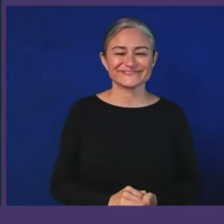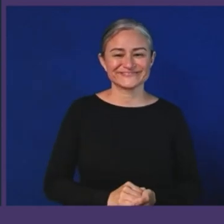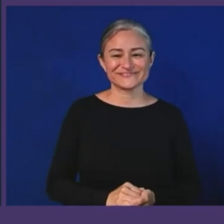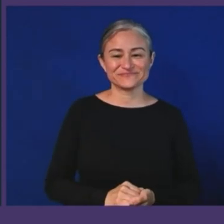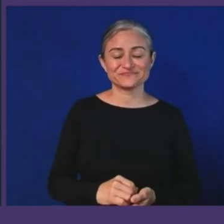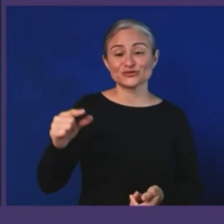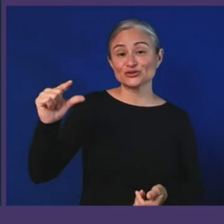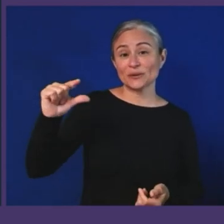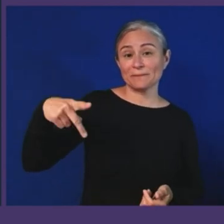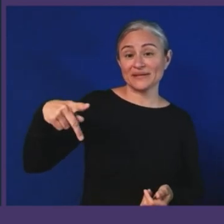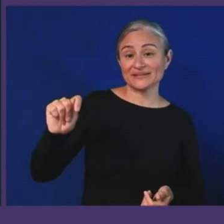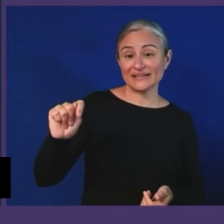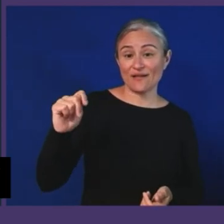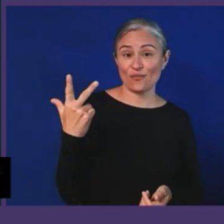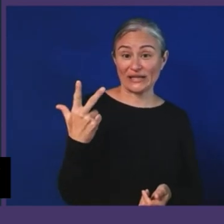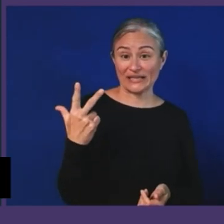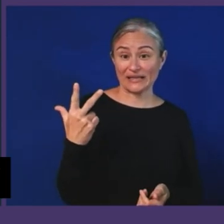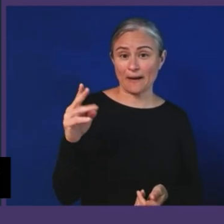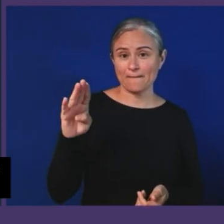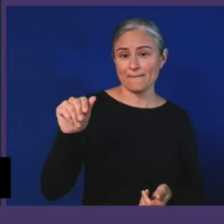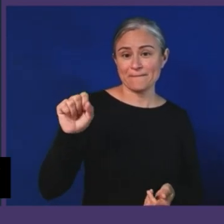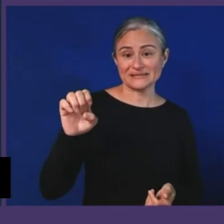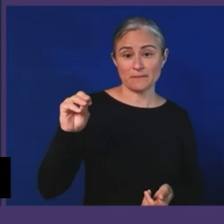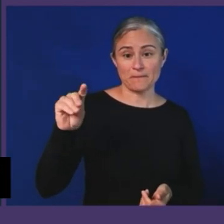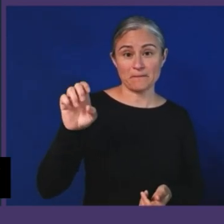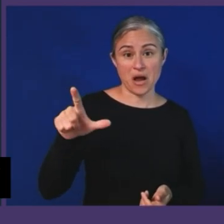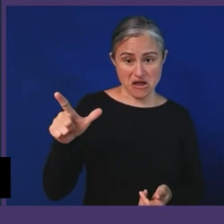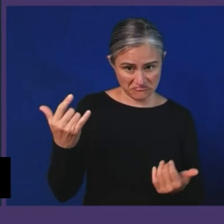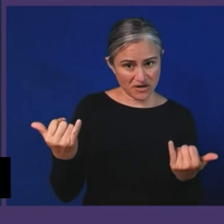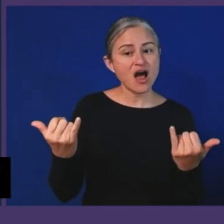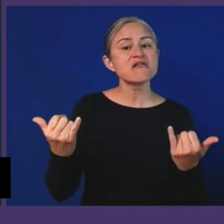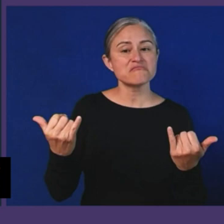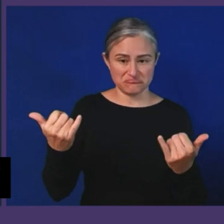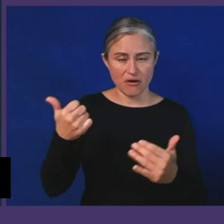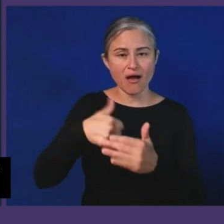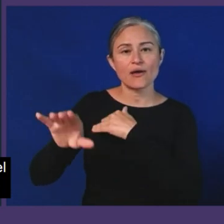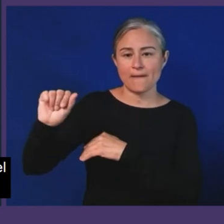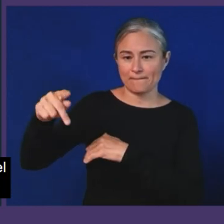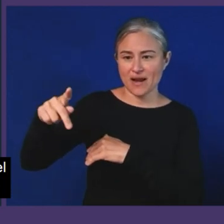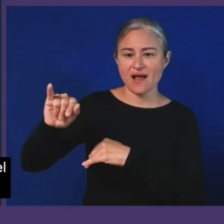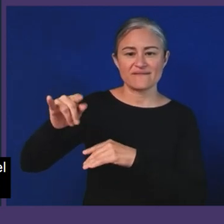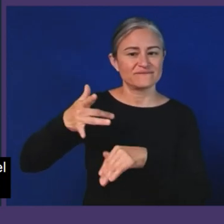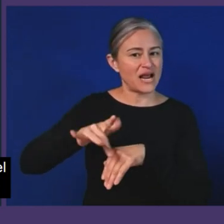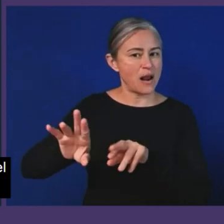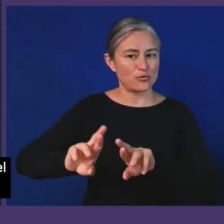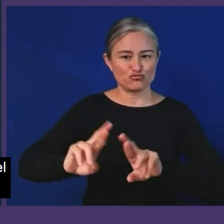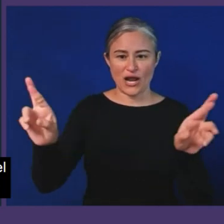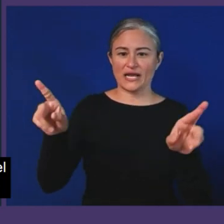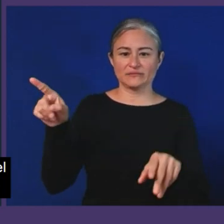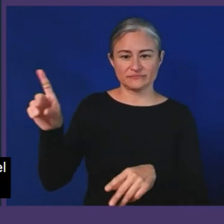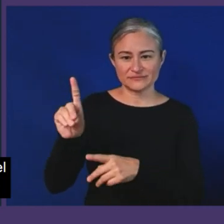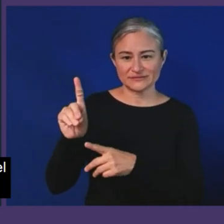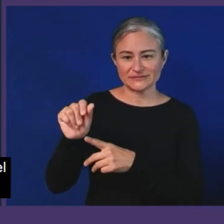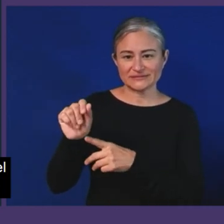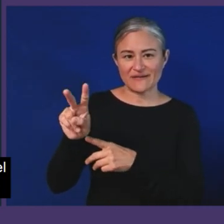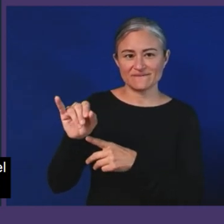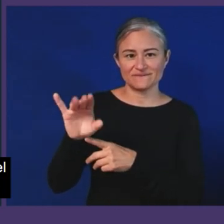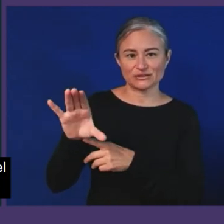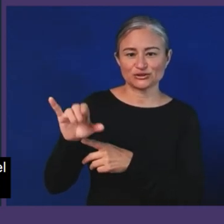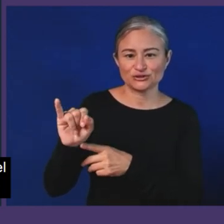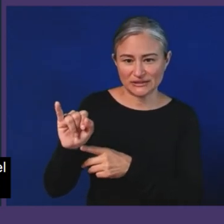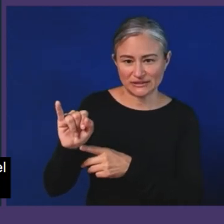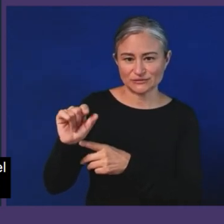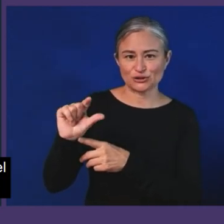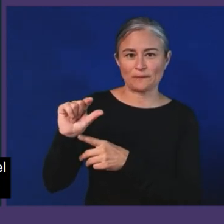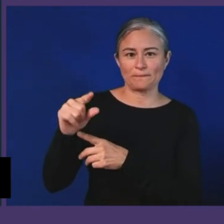DaVinci, and GPT-2 base model is available even as weights on our GitHub repo. But currently the best available base model probably